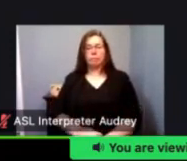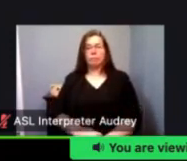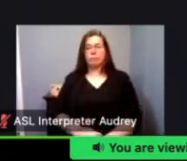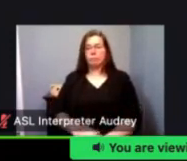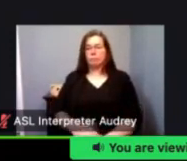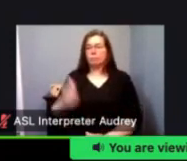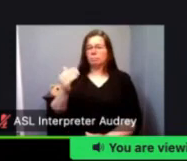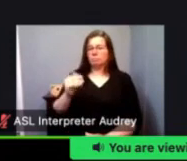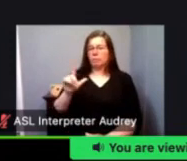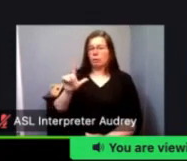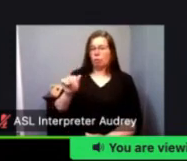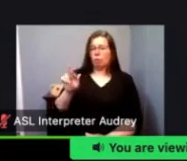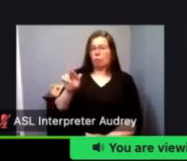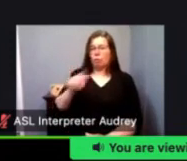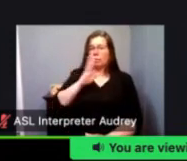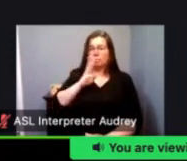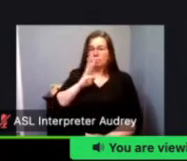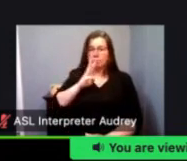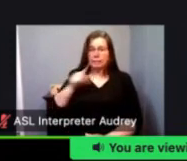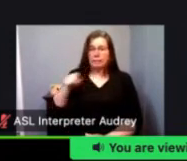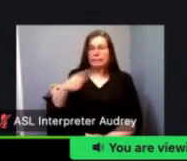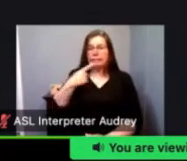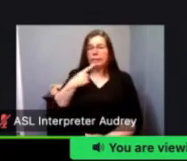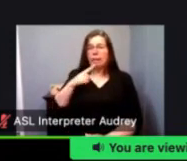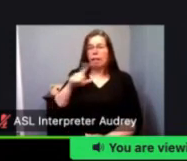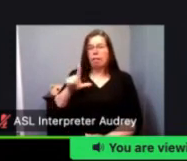So a little bit about what the LFI program is.